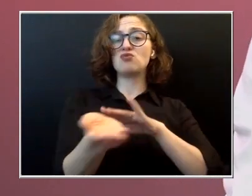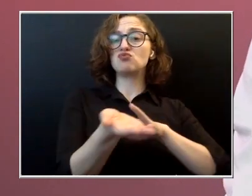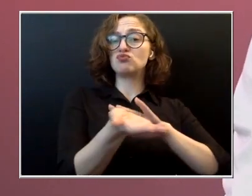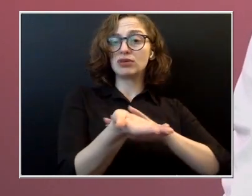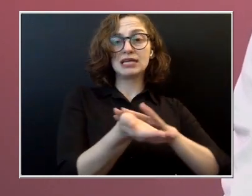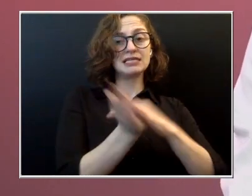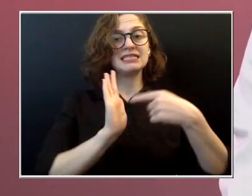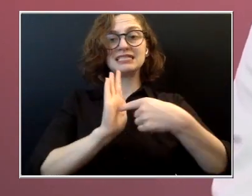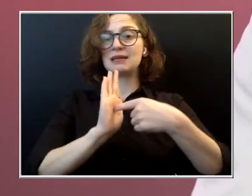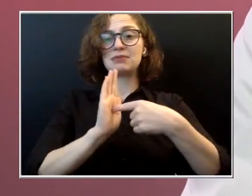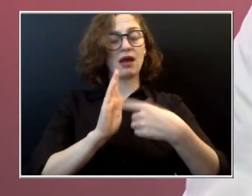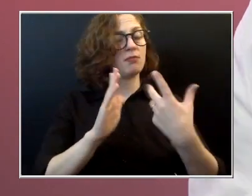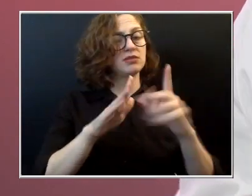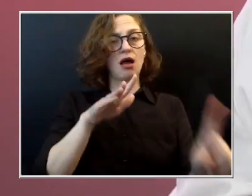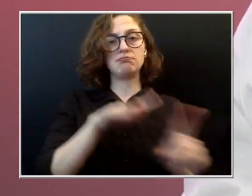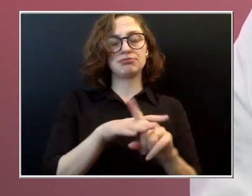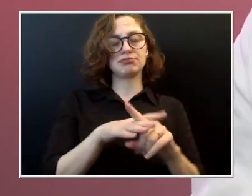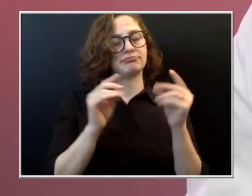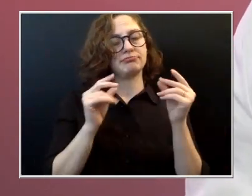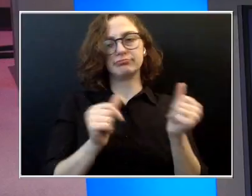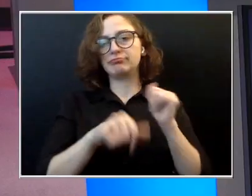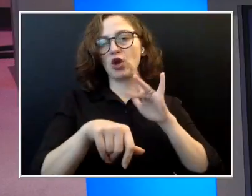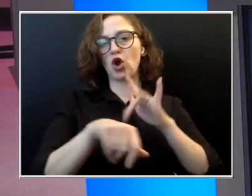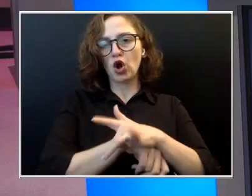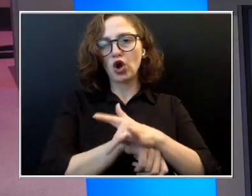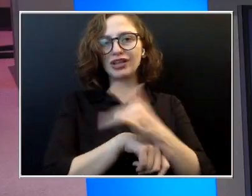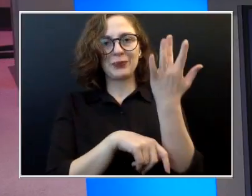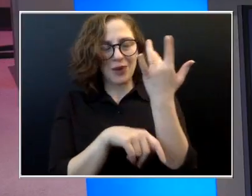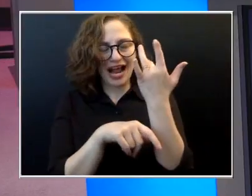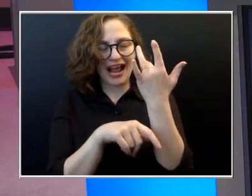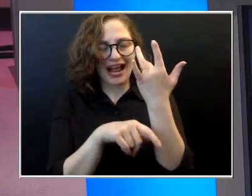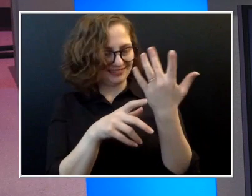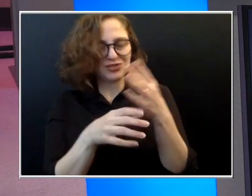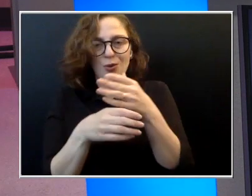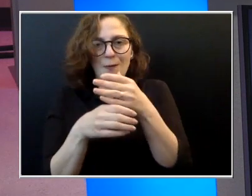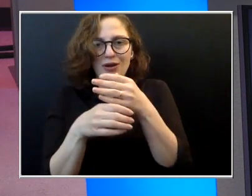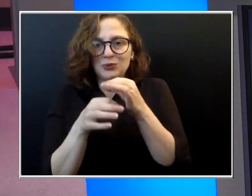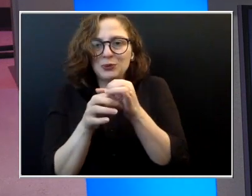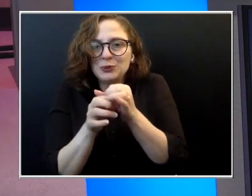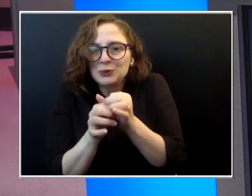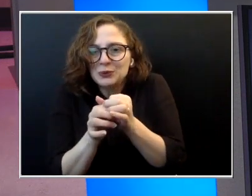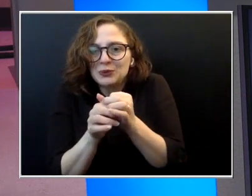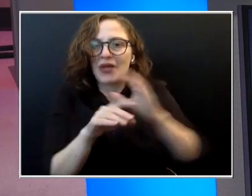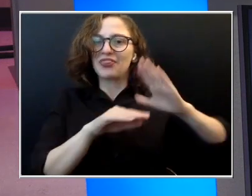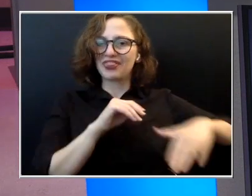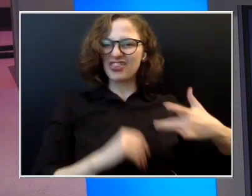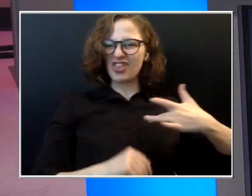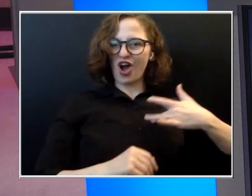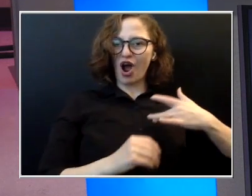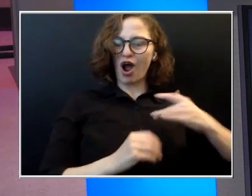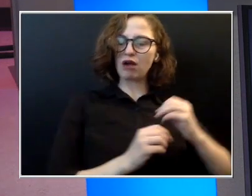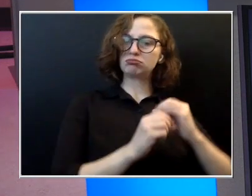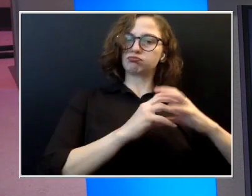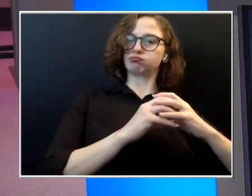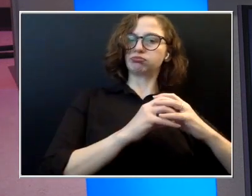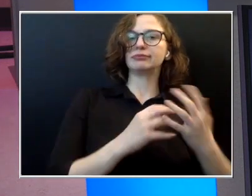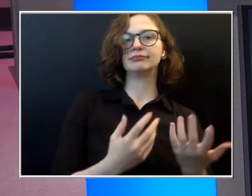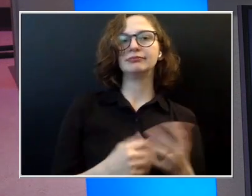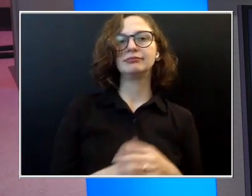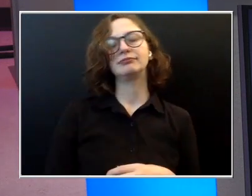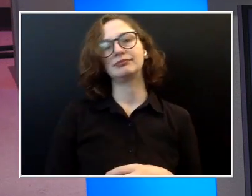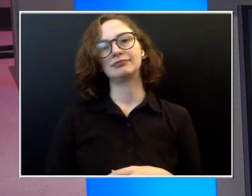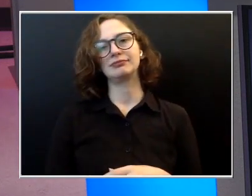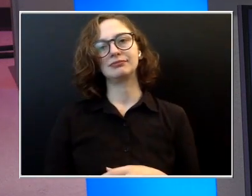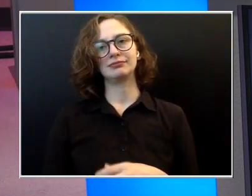because the tight structure. 15 years earlier. That's interesting. 10, 15 is what we generally see. I'm going to pull up my phone to look for